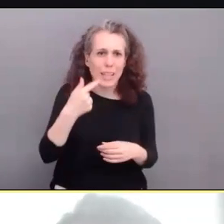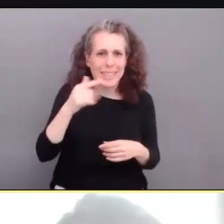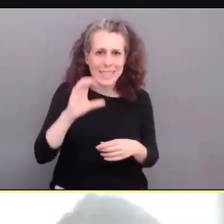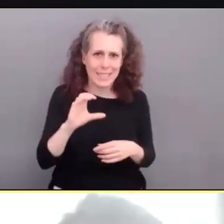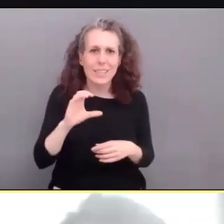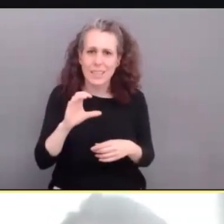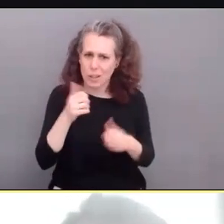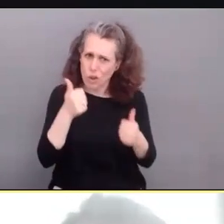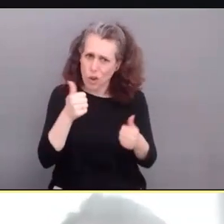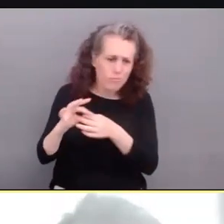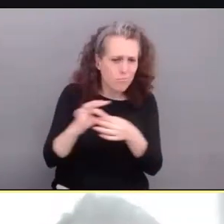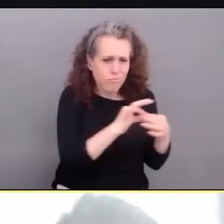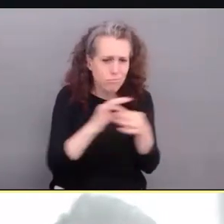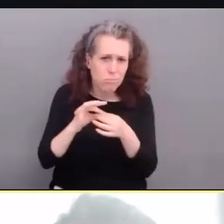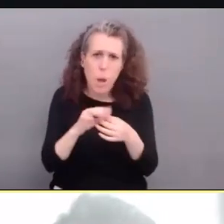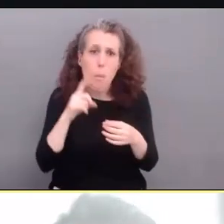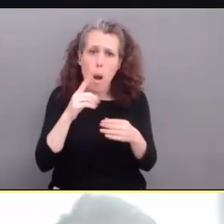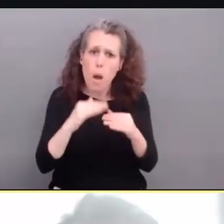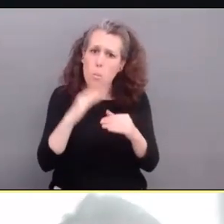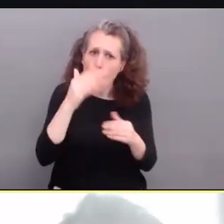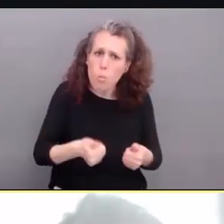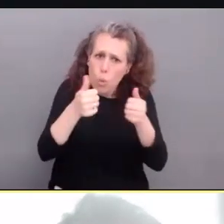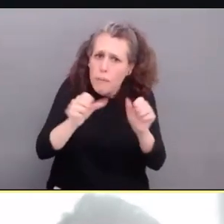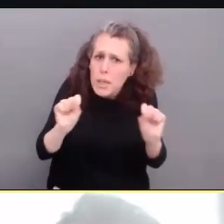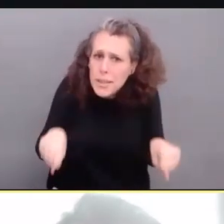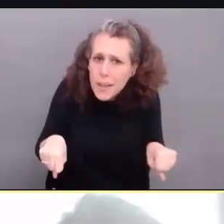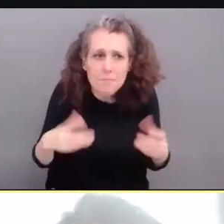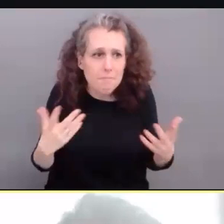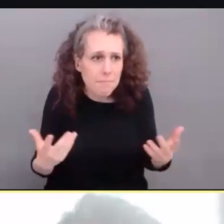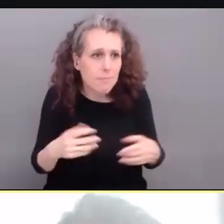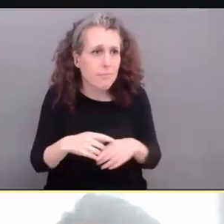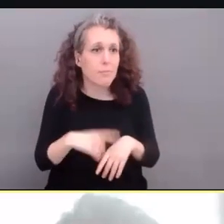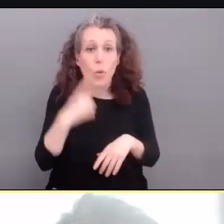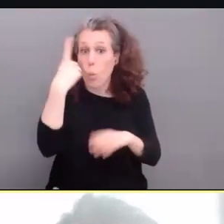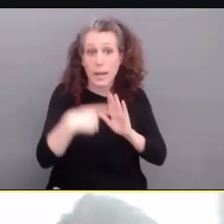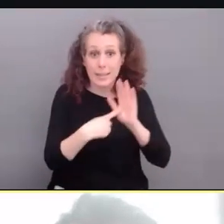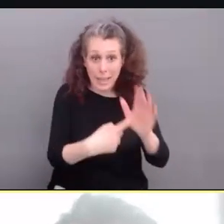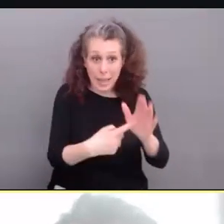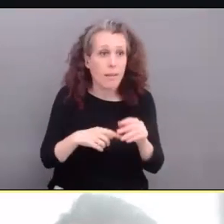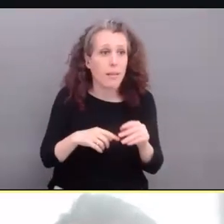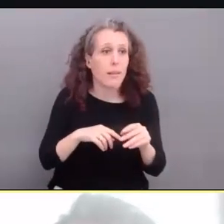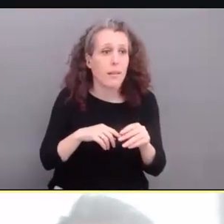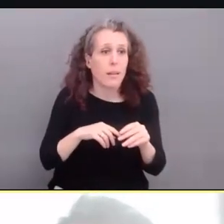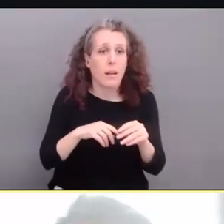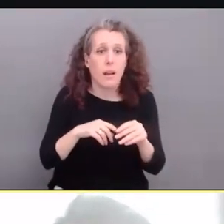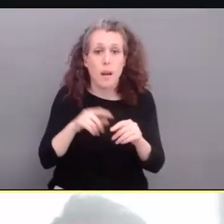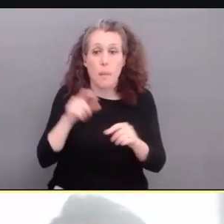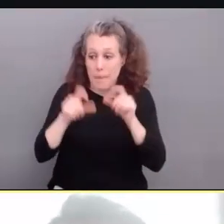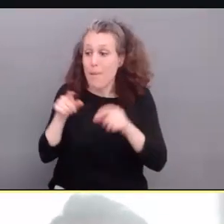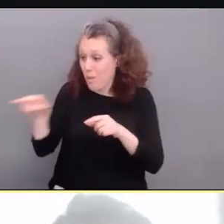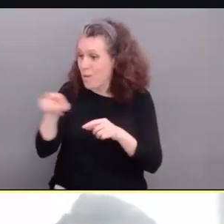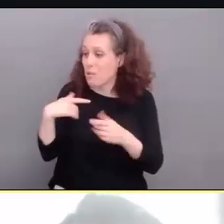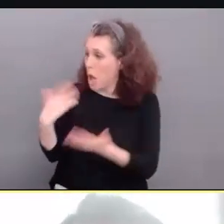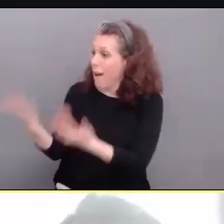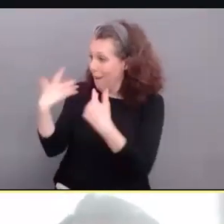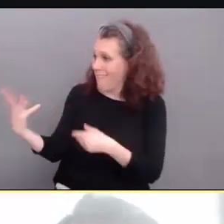can always further be improved. For example, participation cost barriers or accessibility